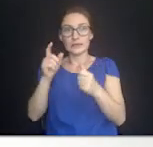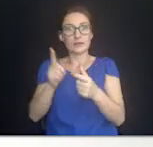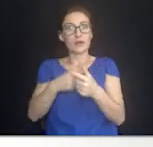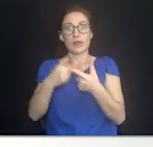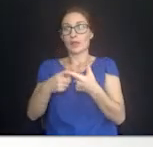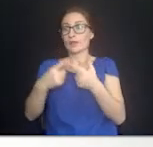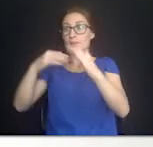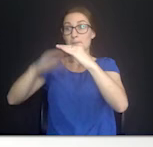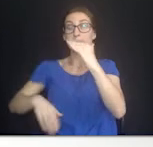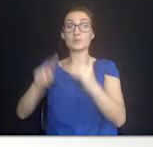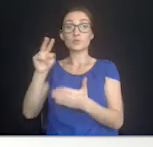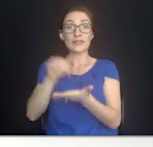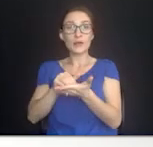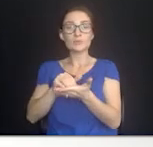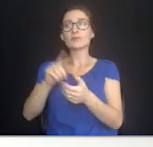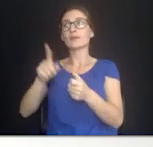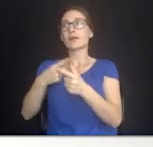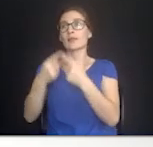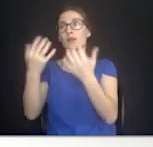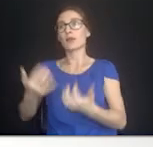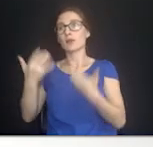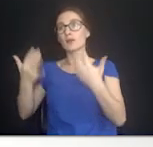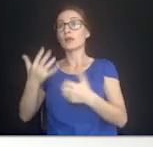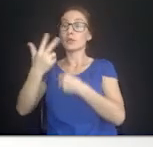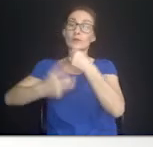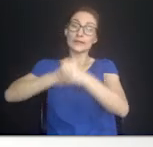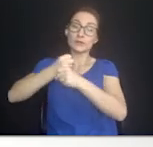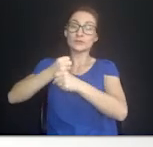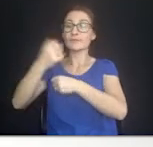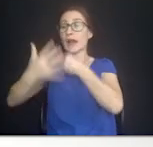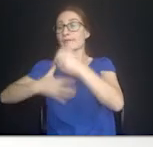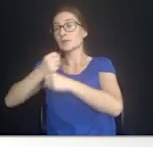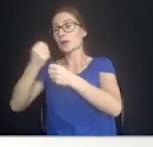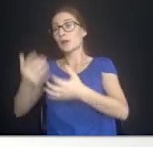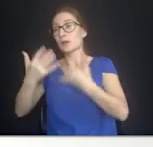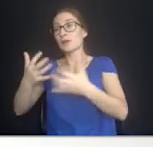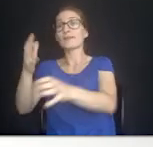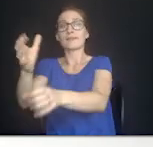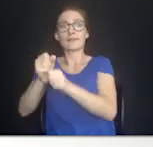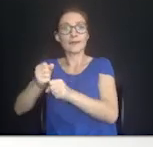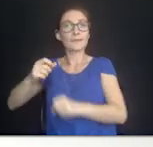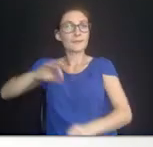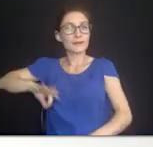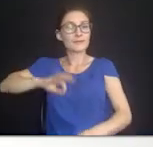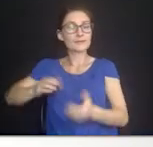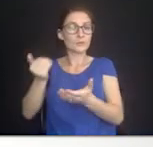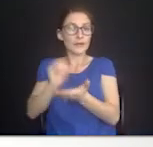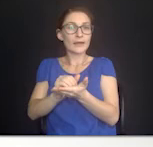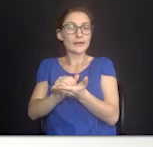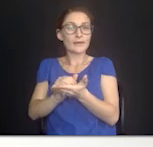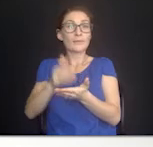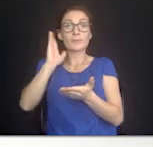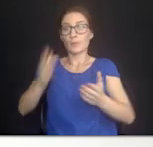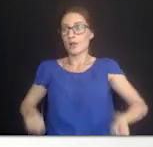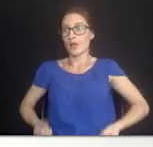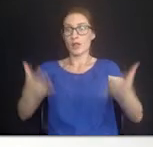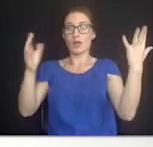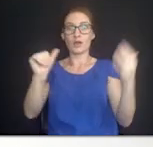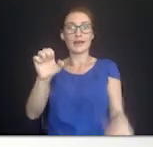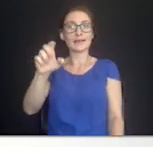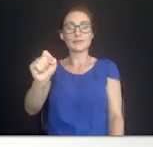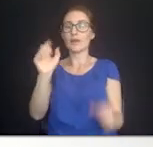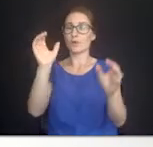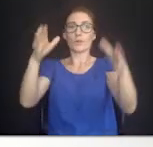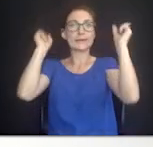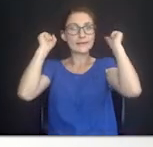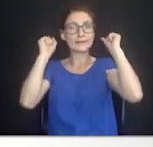right? So they're going to force you to spend your asset because you're worried about benefits, but now you're going to spend an asset way too quickly. I mean, it's